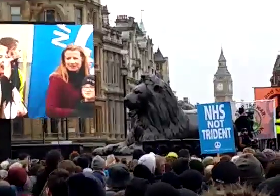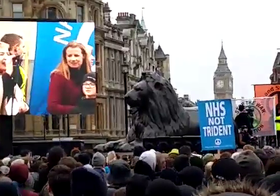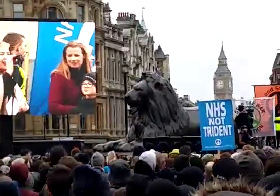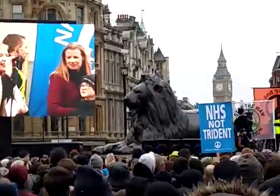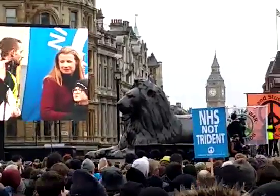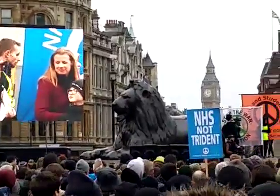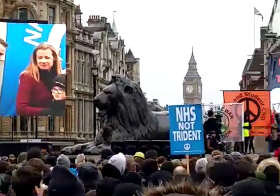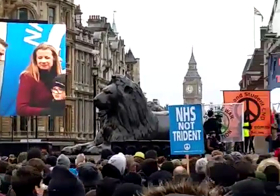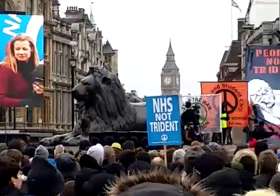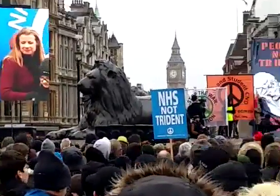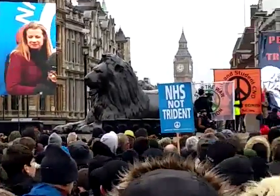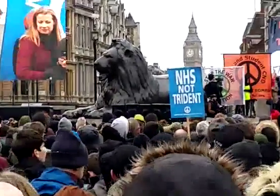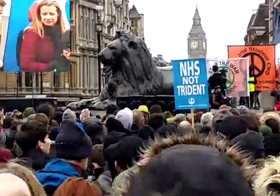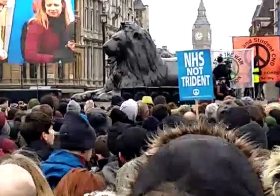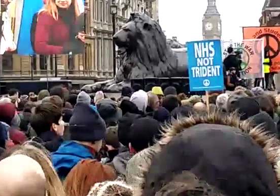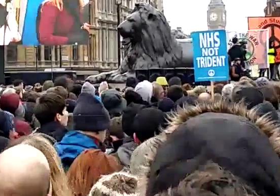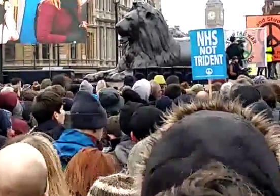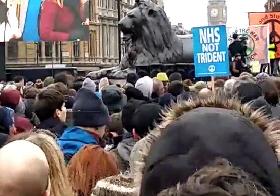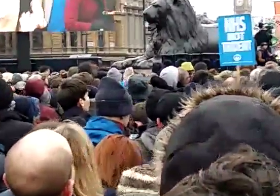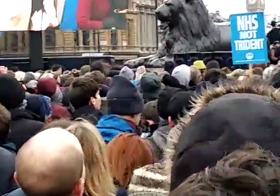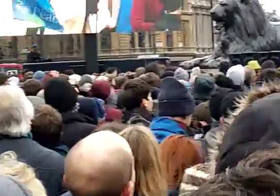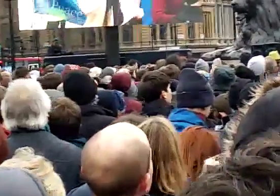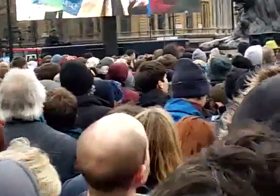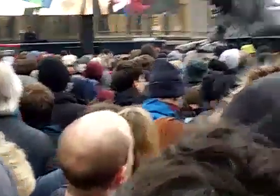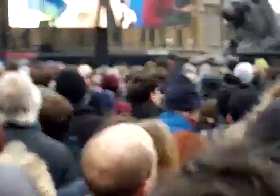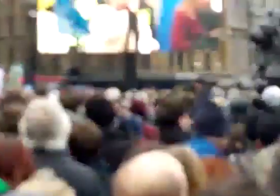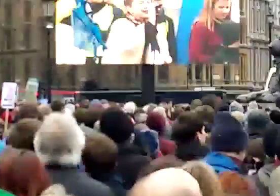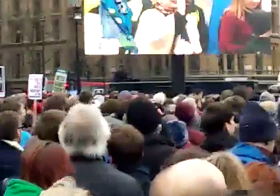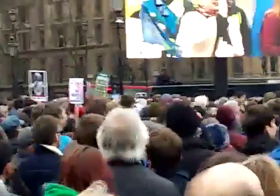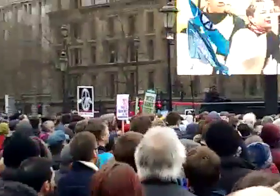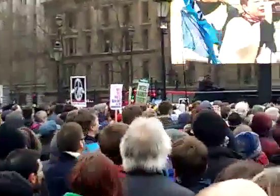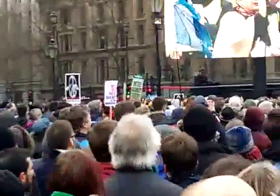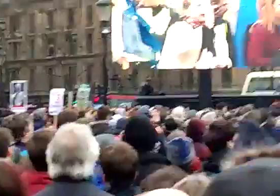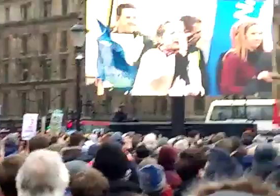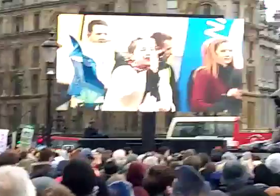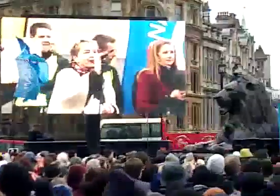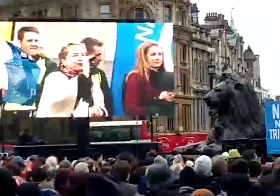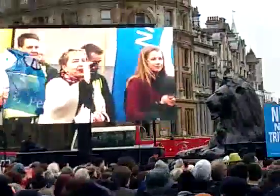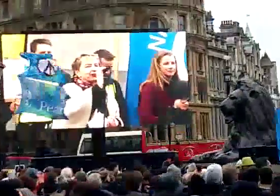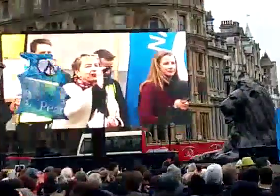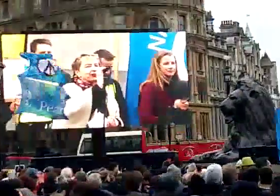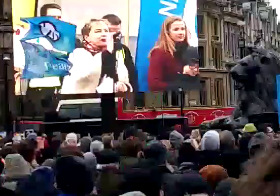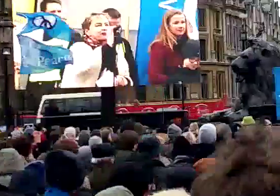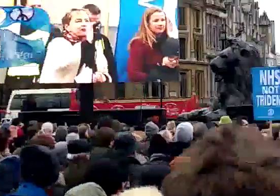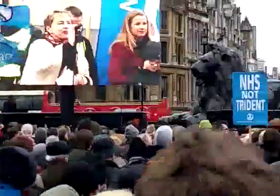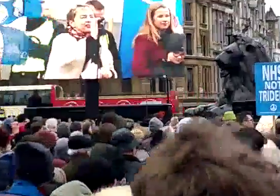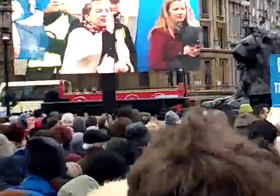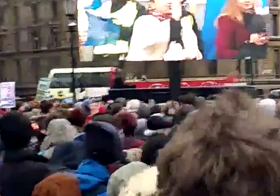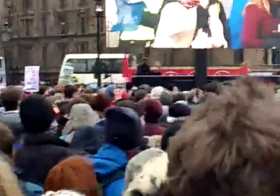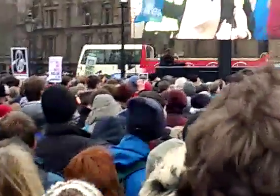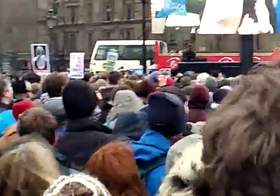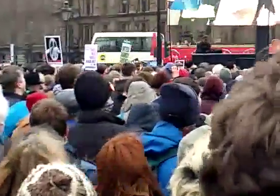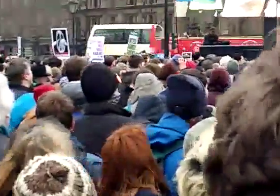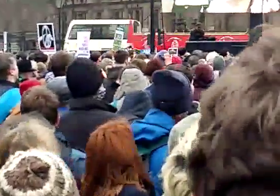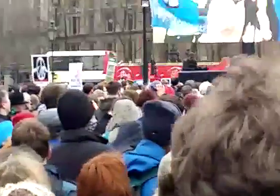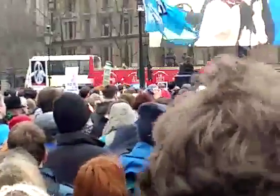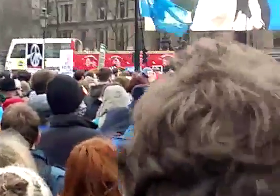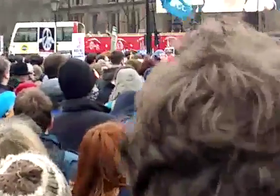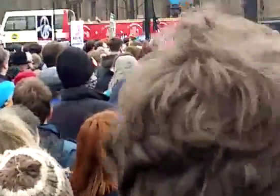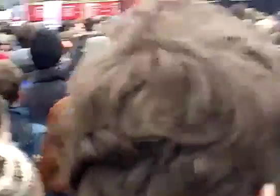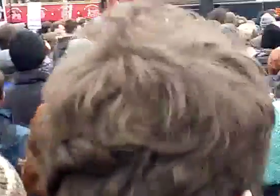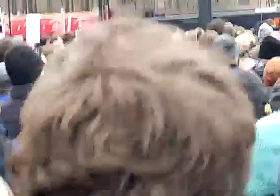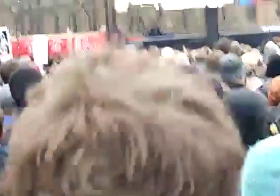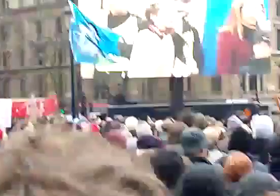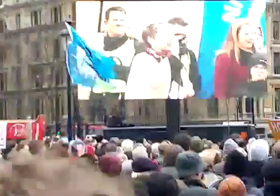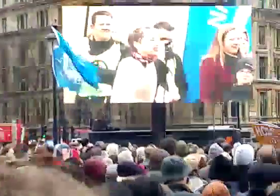demonstration today. Some of his MPs saying it's outrageous that someone who's been a lifelong member of CND should actually dare